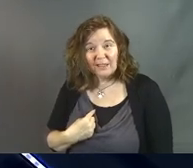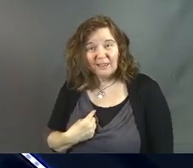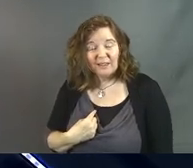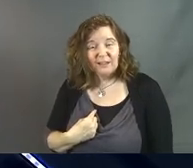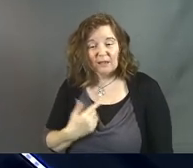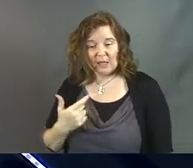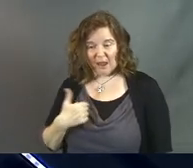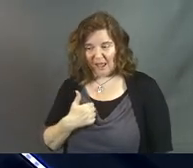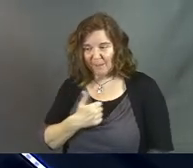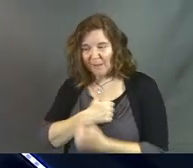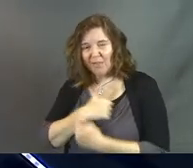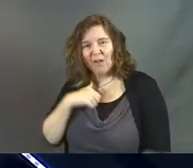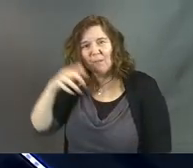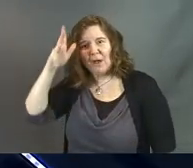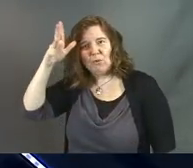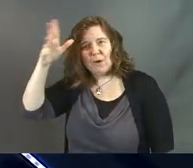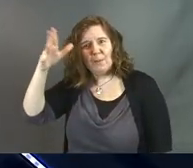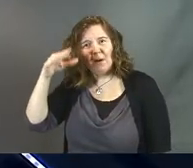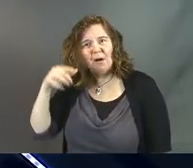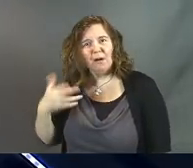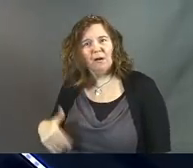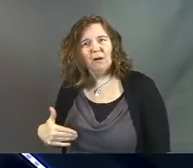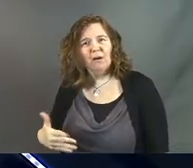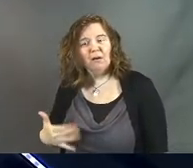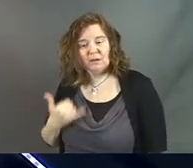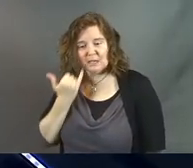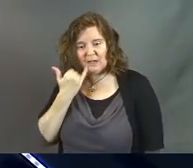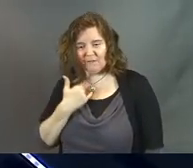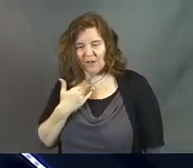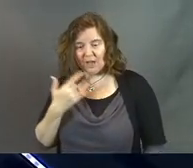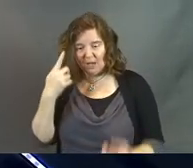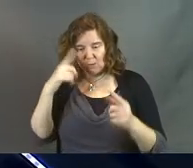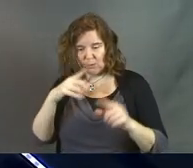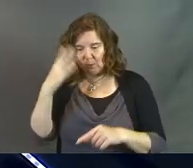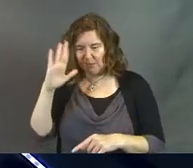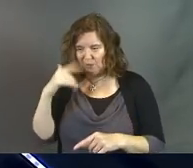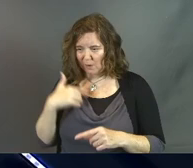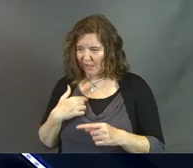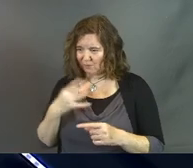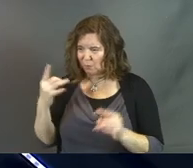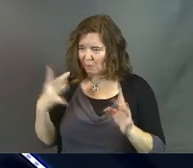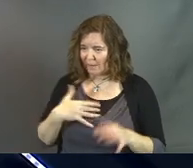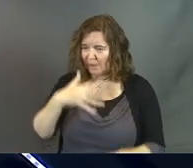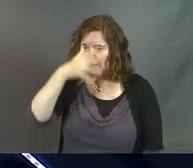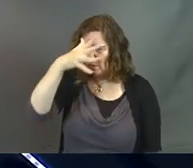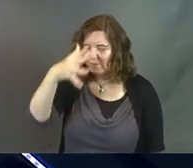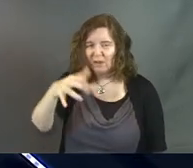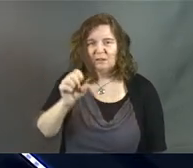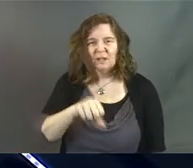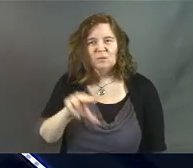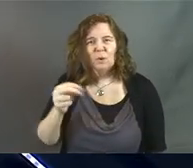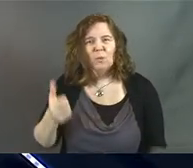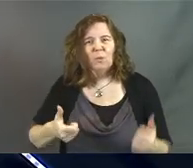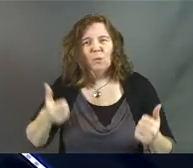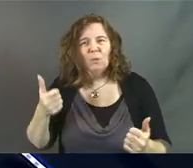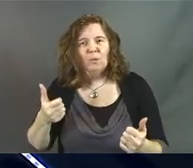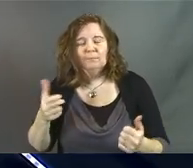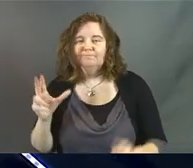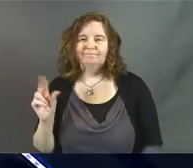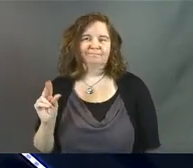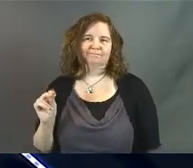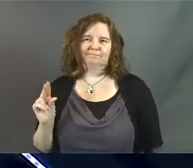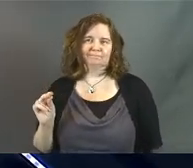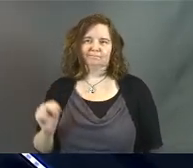me, and I love my grandpa. If I agree with God, do I have to hate my grandfather?